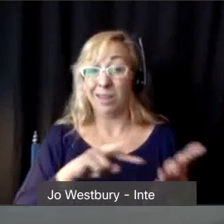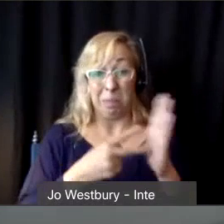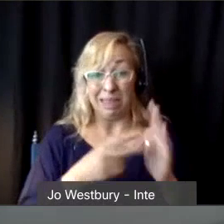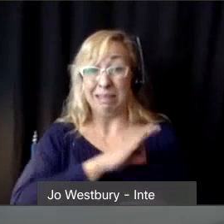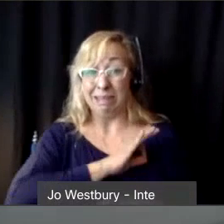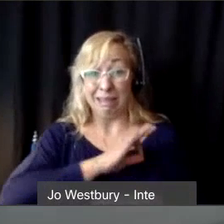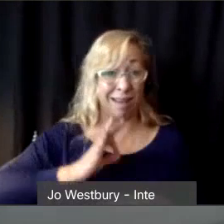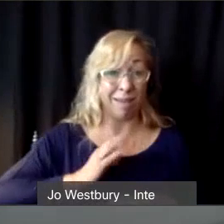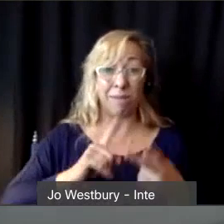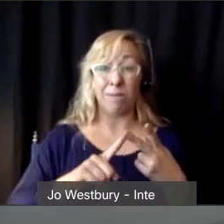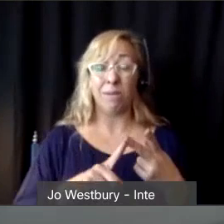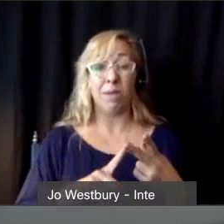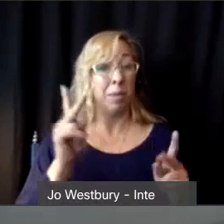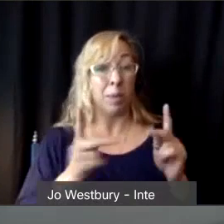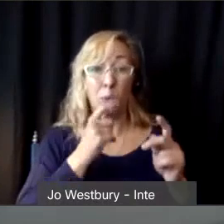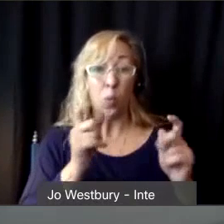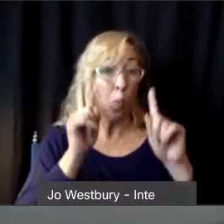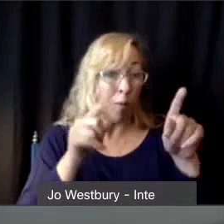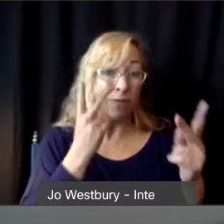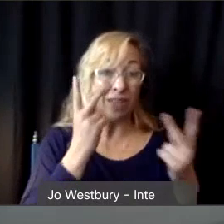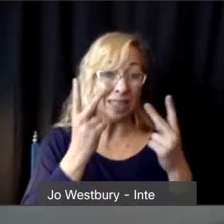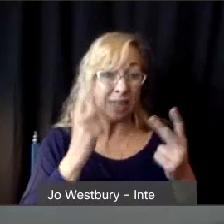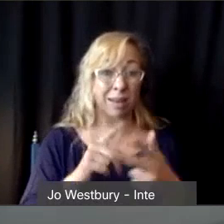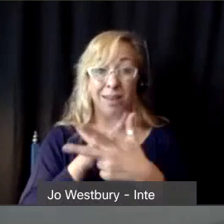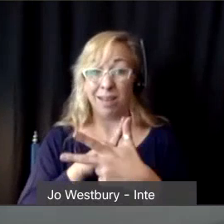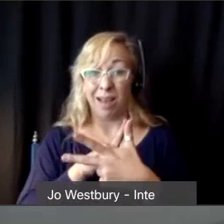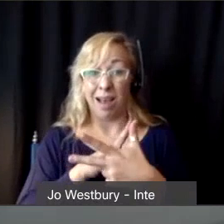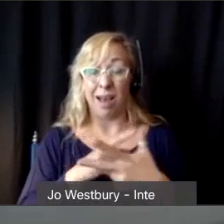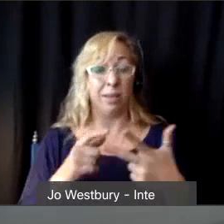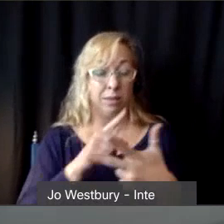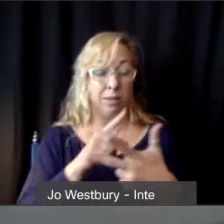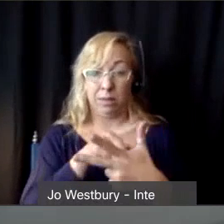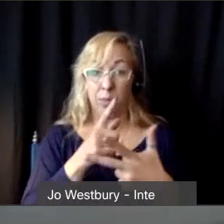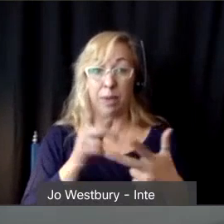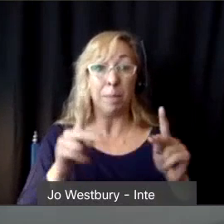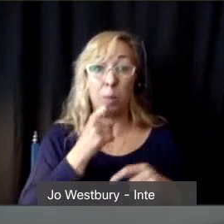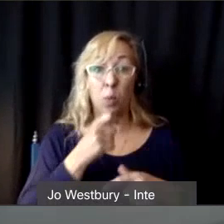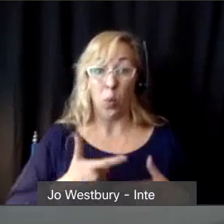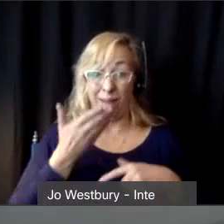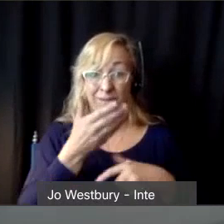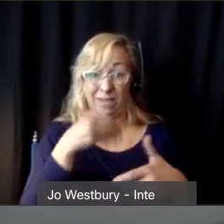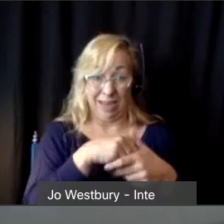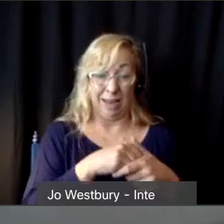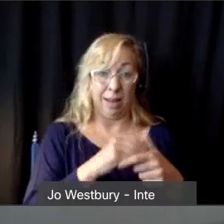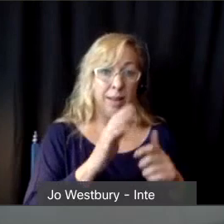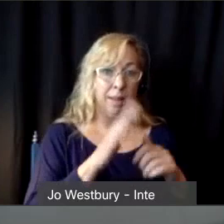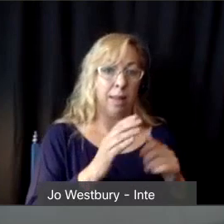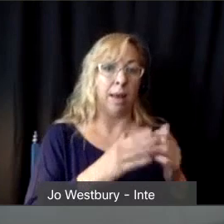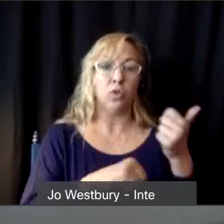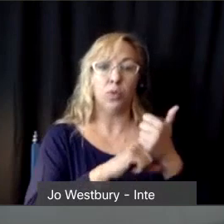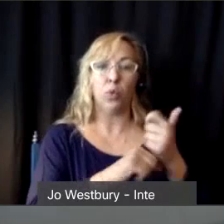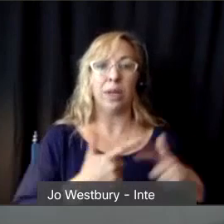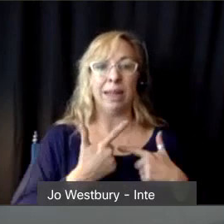home, or people who live there. So there must not have been any outbreaks of any kind at